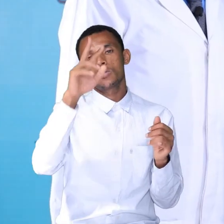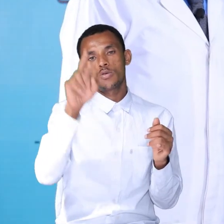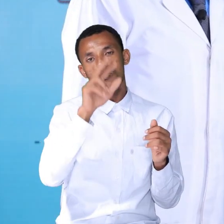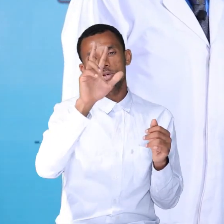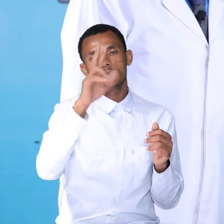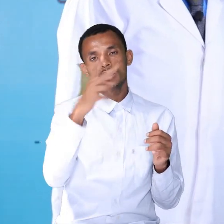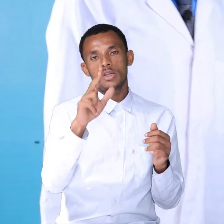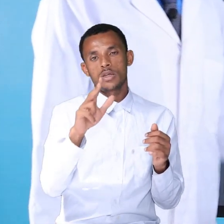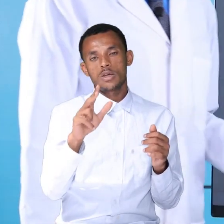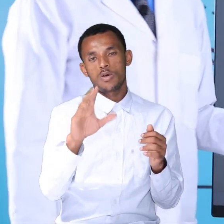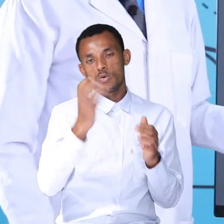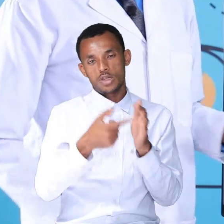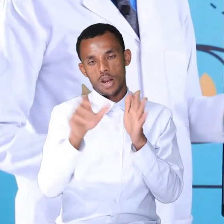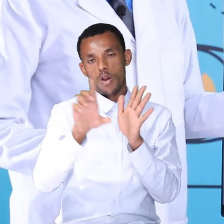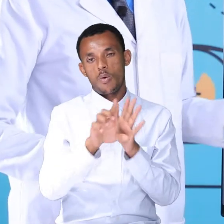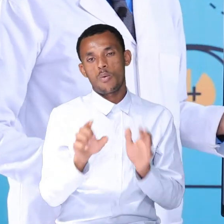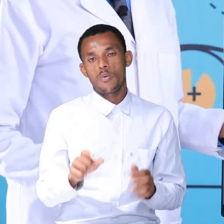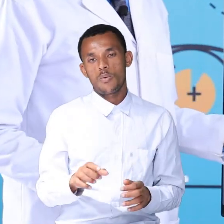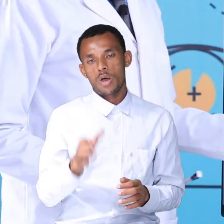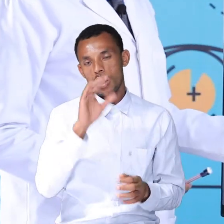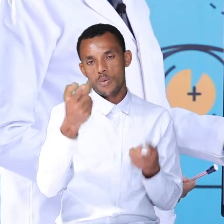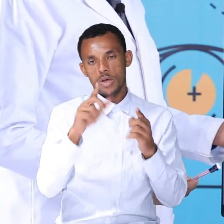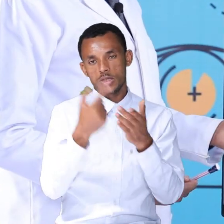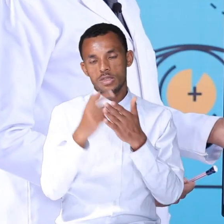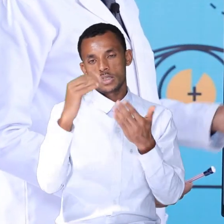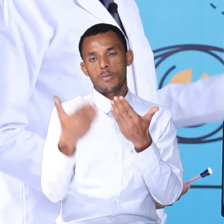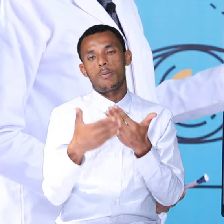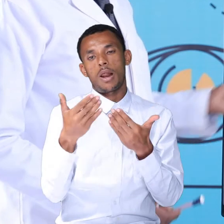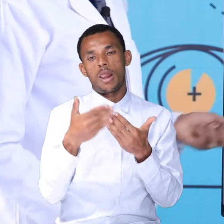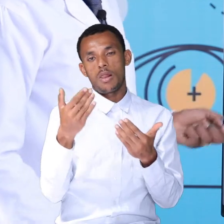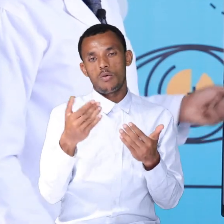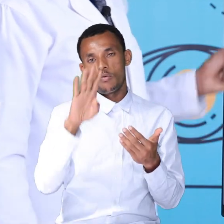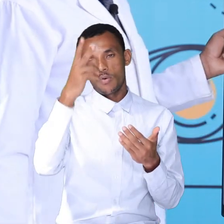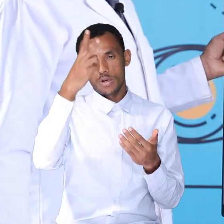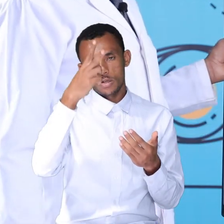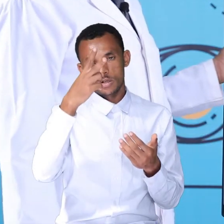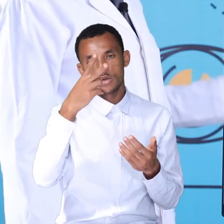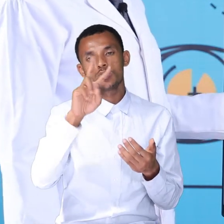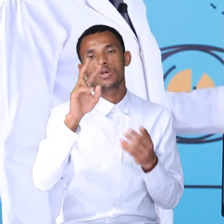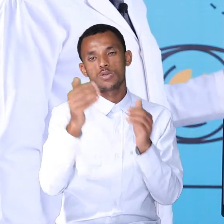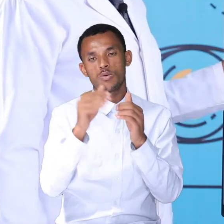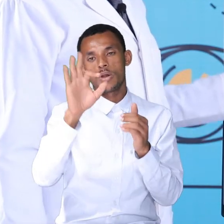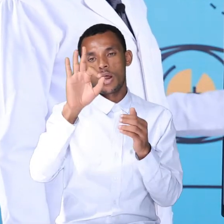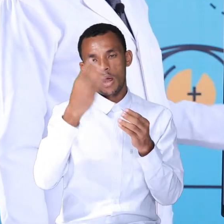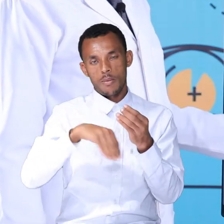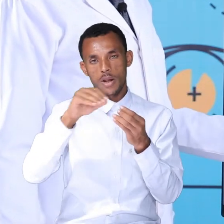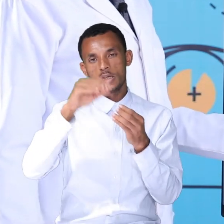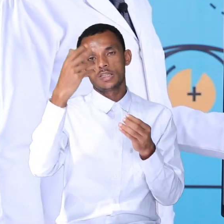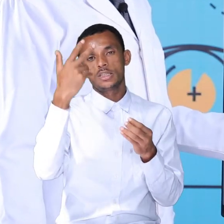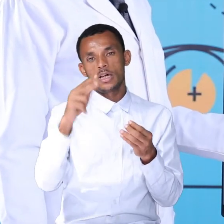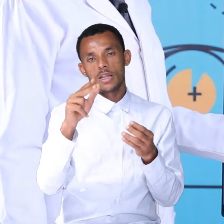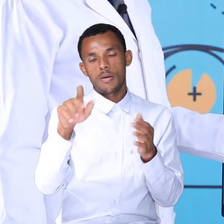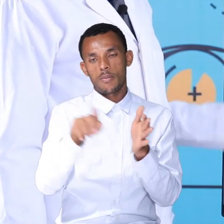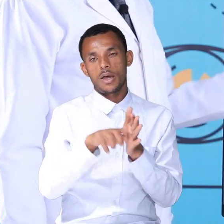the square root of 13 times cosine of A. We are applying cosine law. And when this one is simplified, 4 squared is equal to